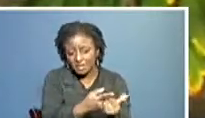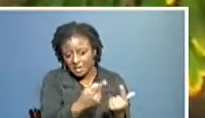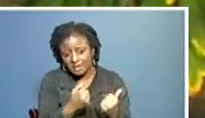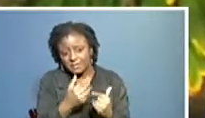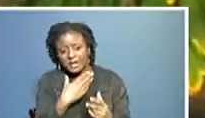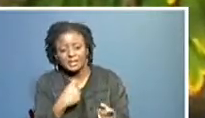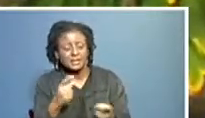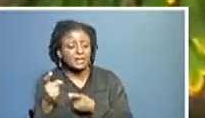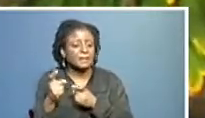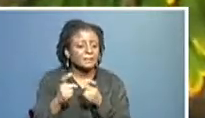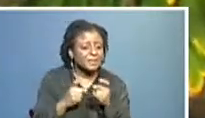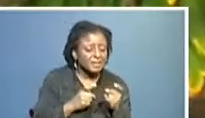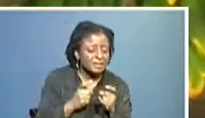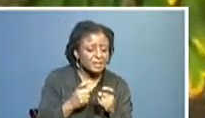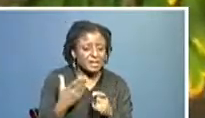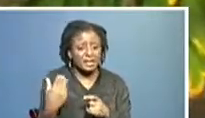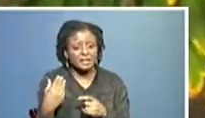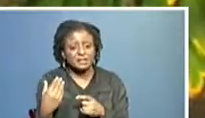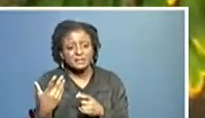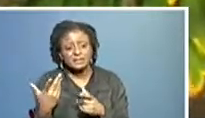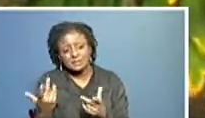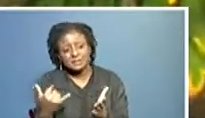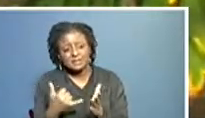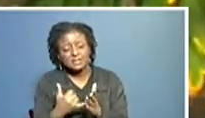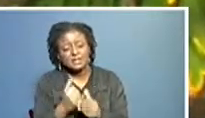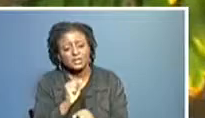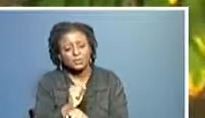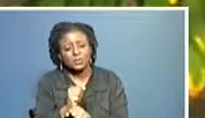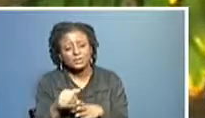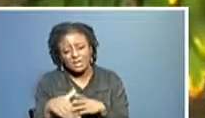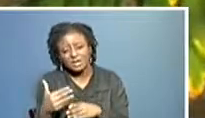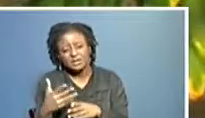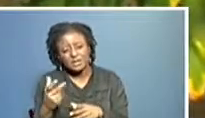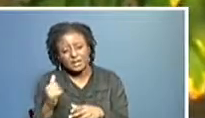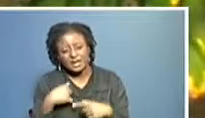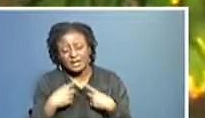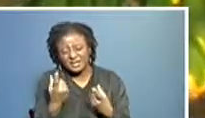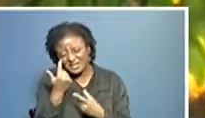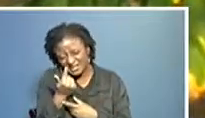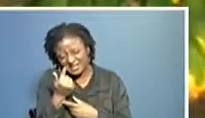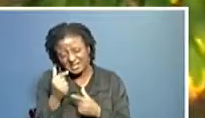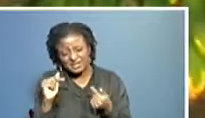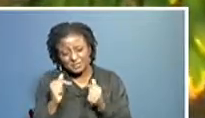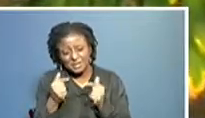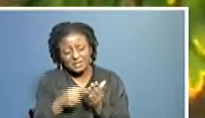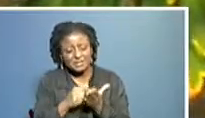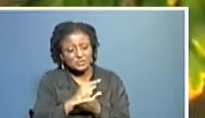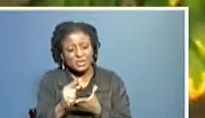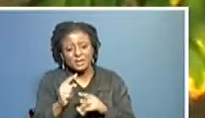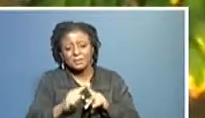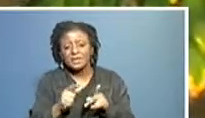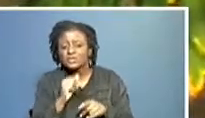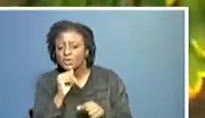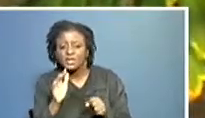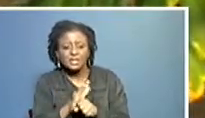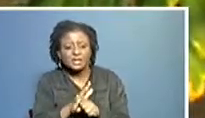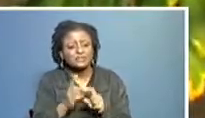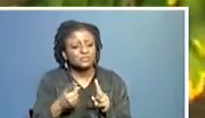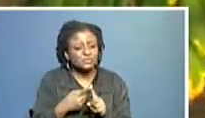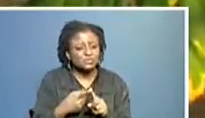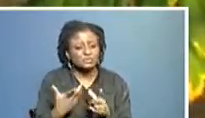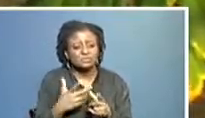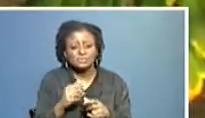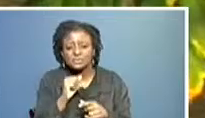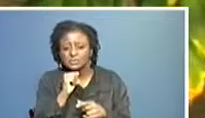and compete, and it all kind of worked out. I had a little pain this week, but not enough to,